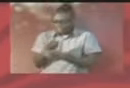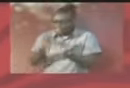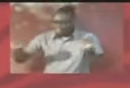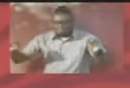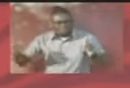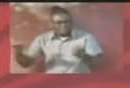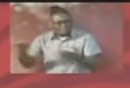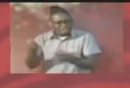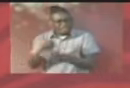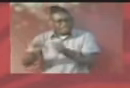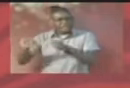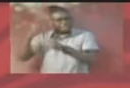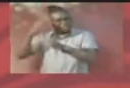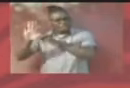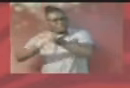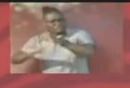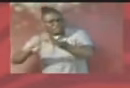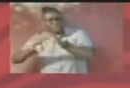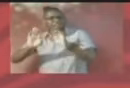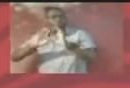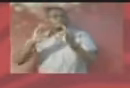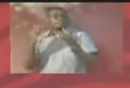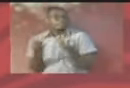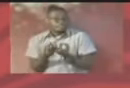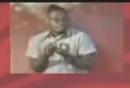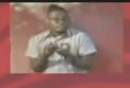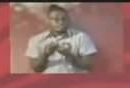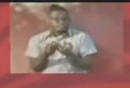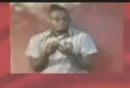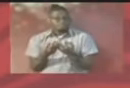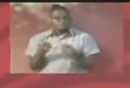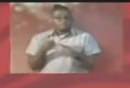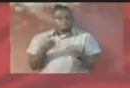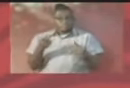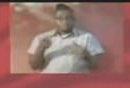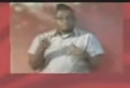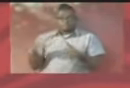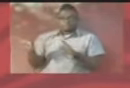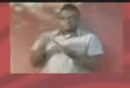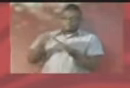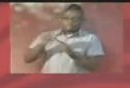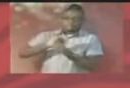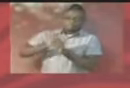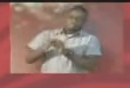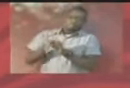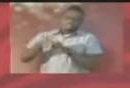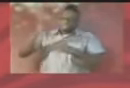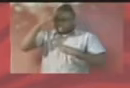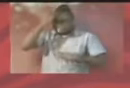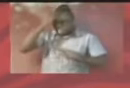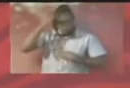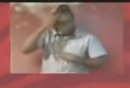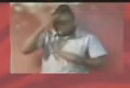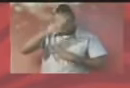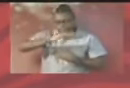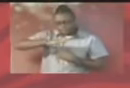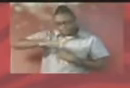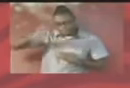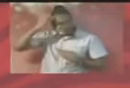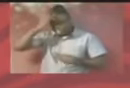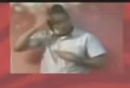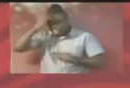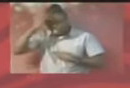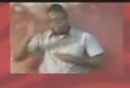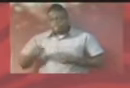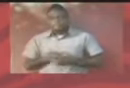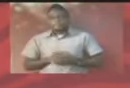loved ones from vaccine-preventable diseases. We even routinely administer vaccines